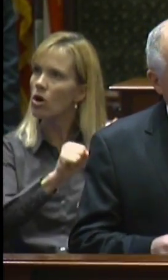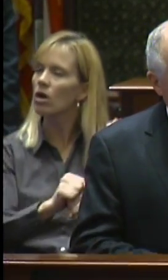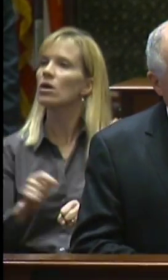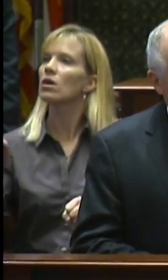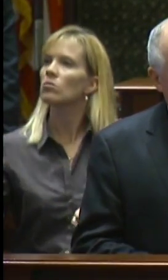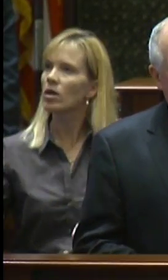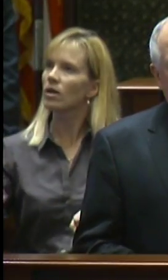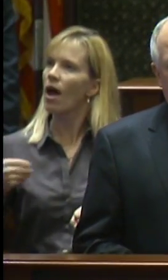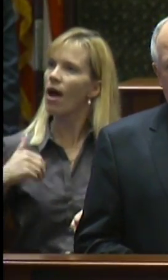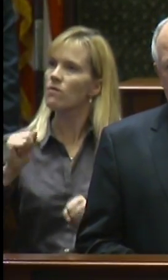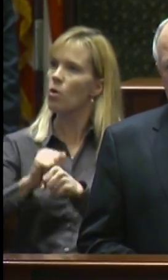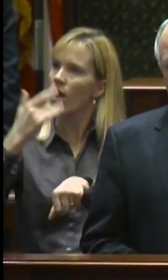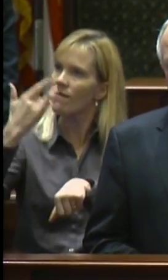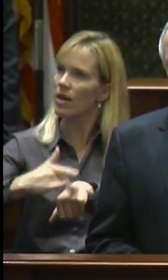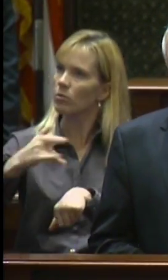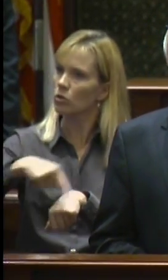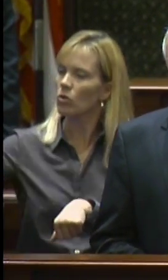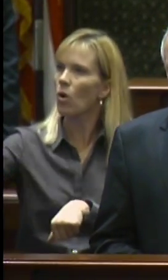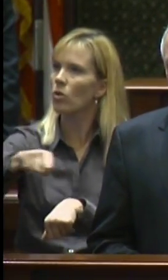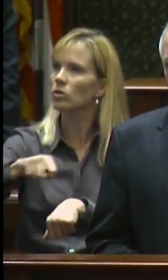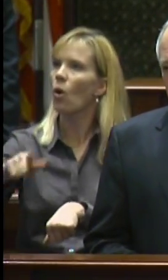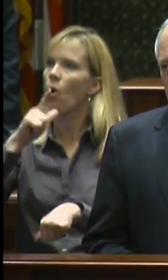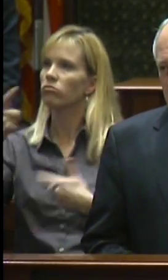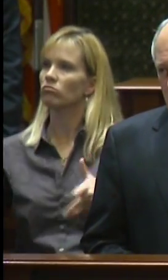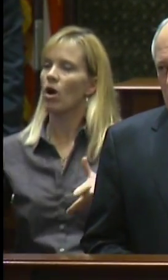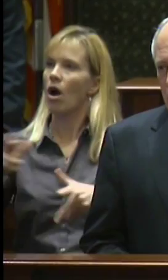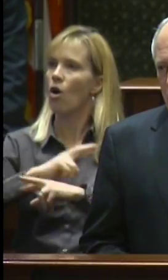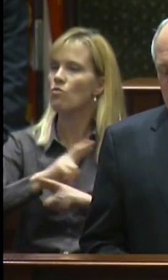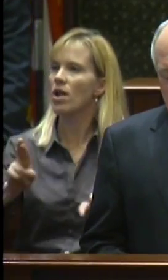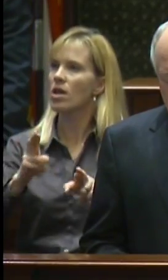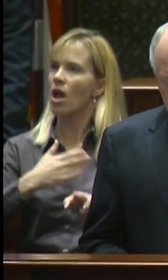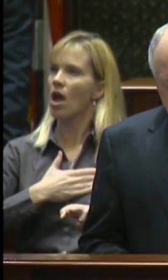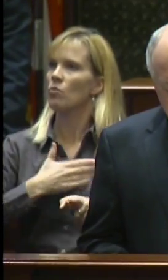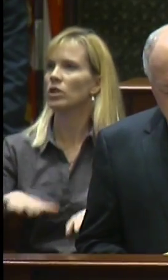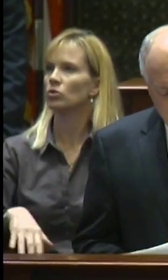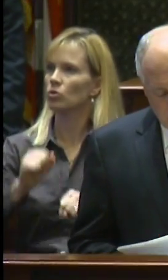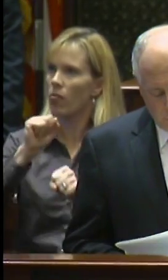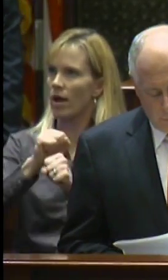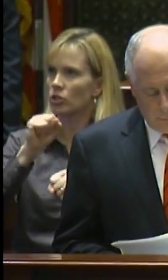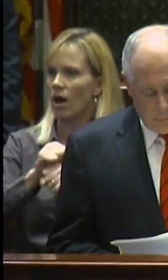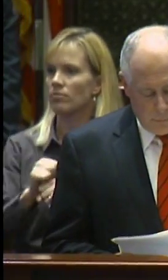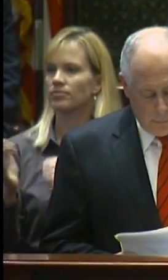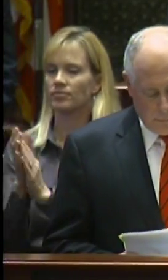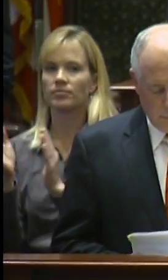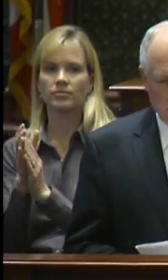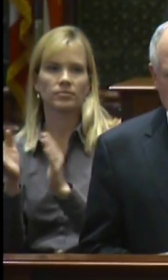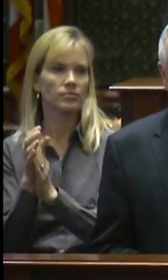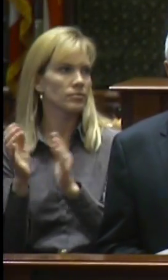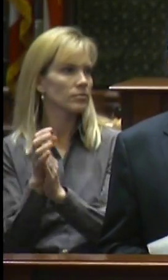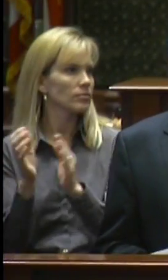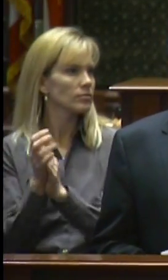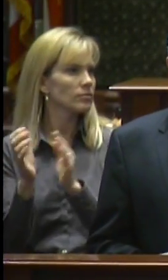we must have work available to those who are ready and willing to do the job.